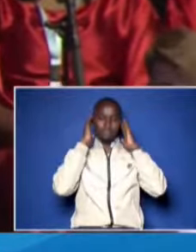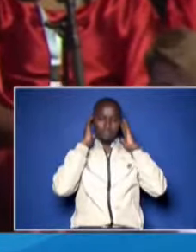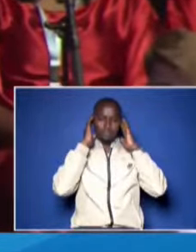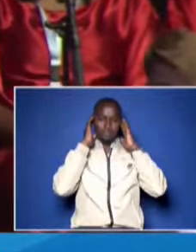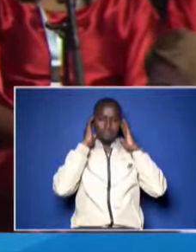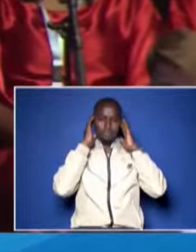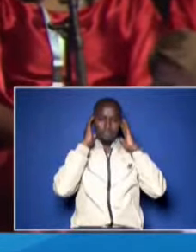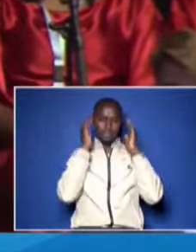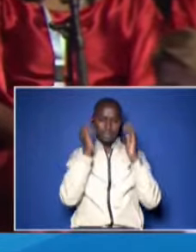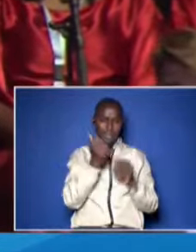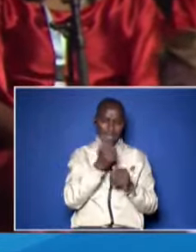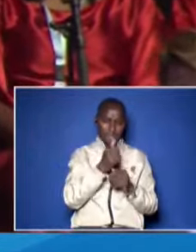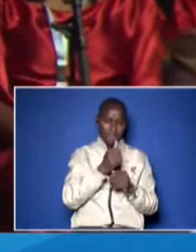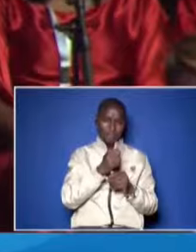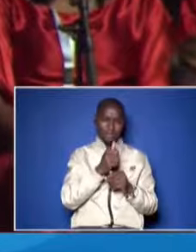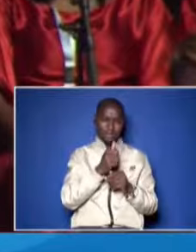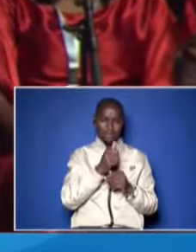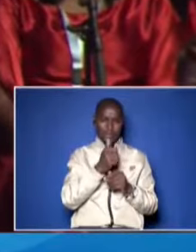the